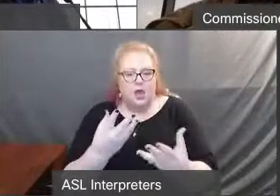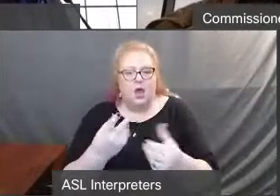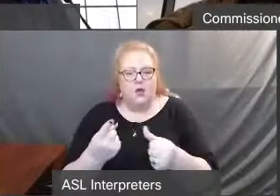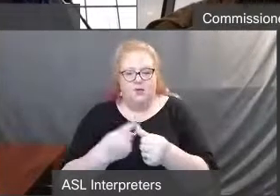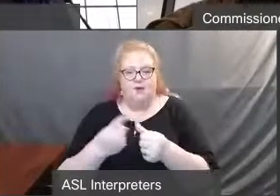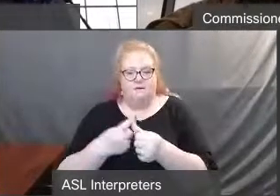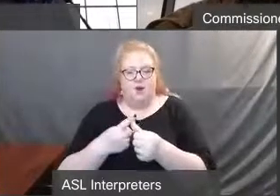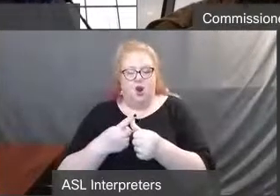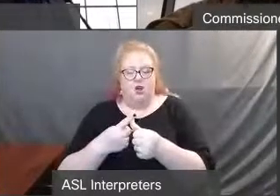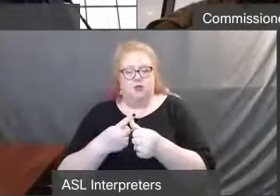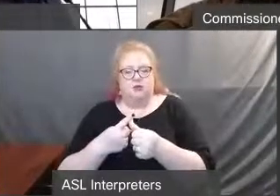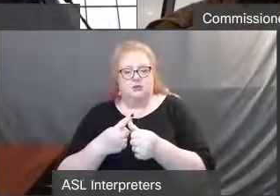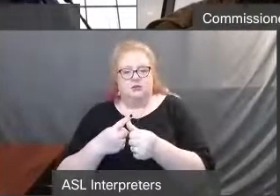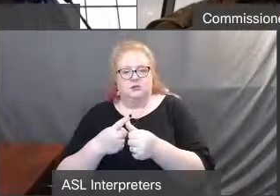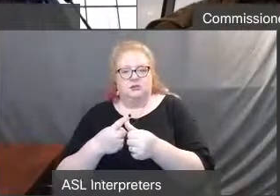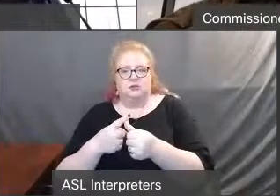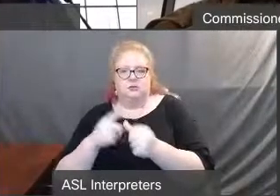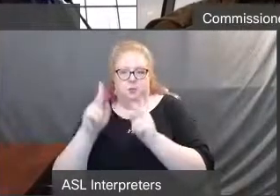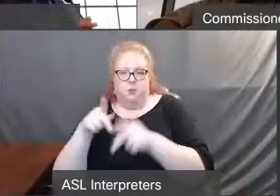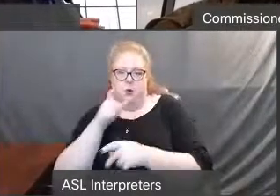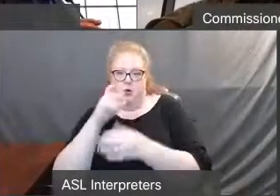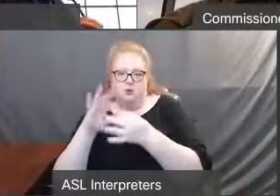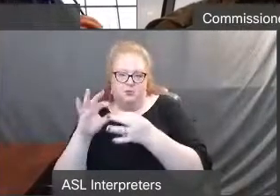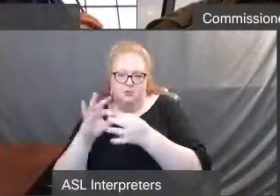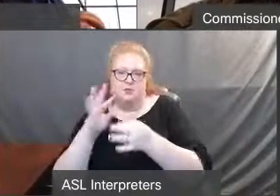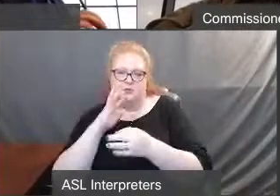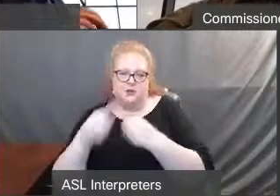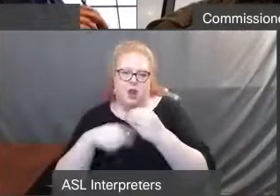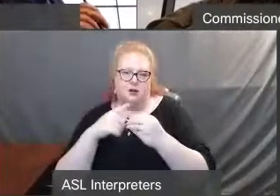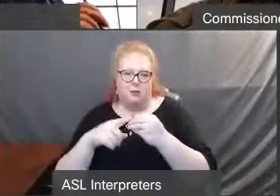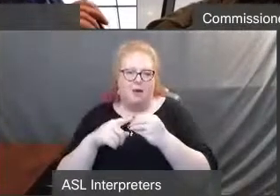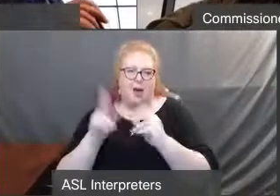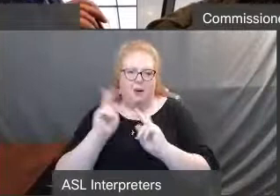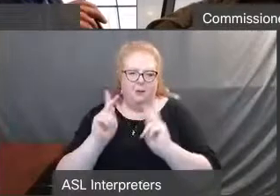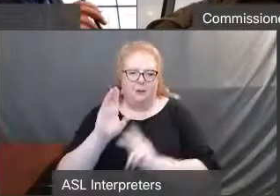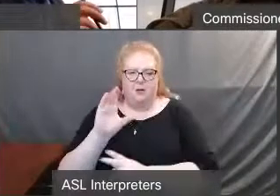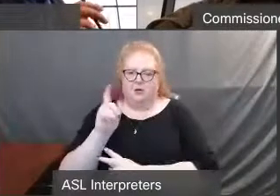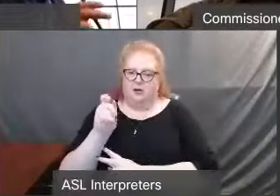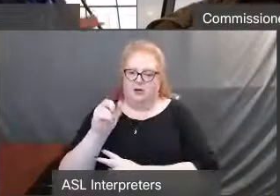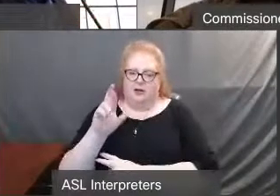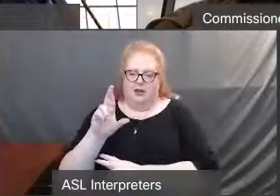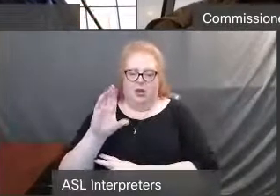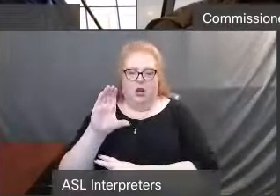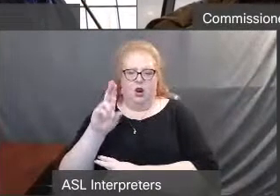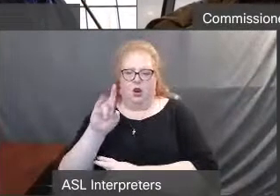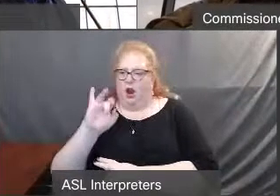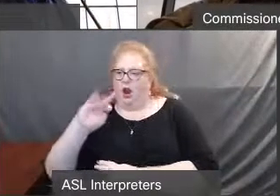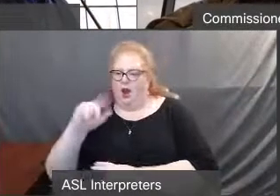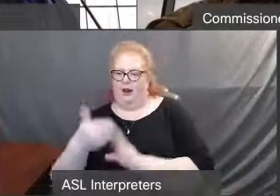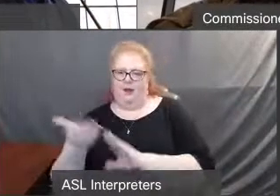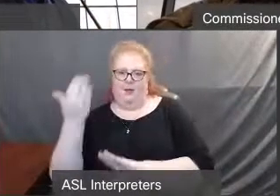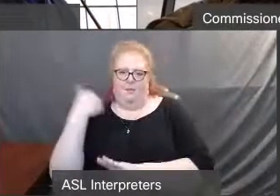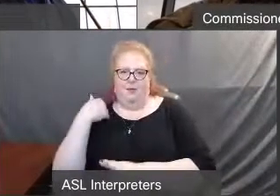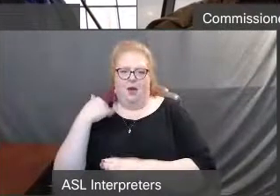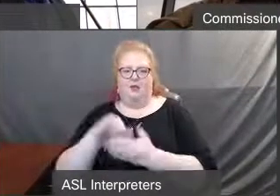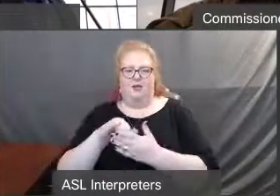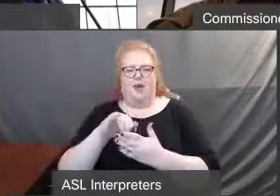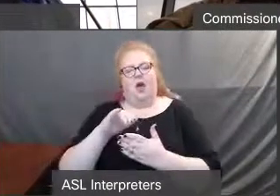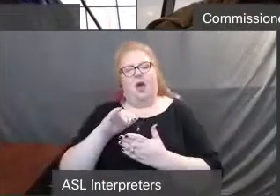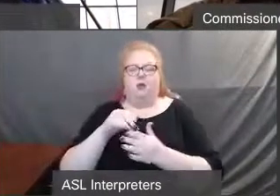was talking about. I mean, there's been some clear cutting before in the past, and those things have led to drastic measures by the